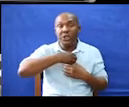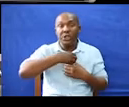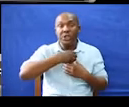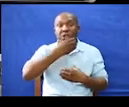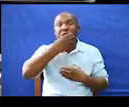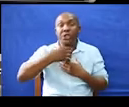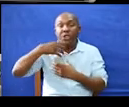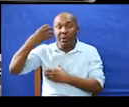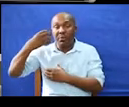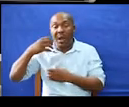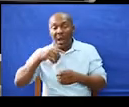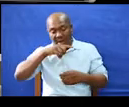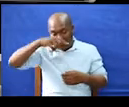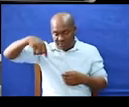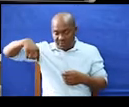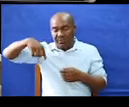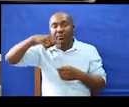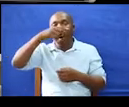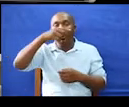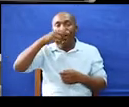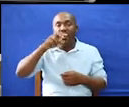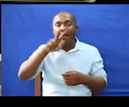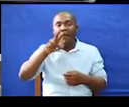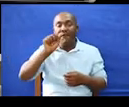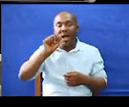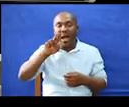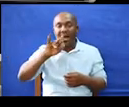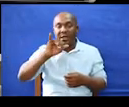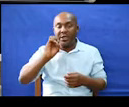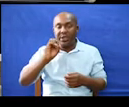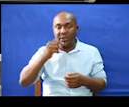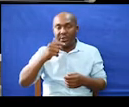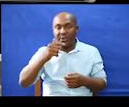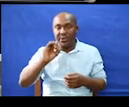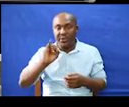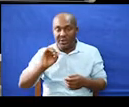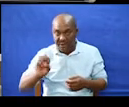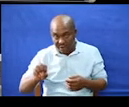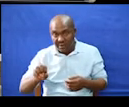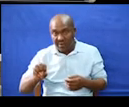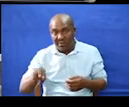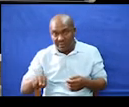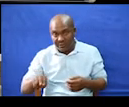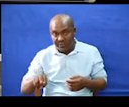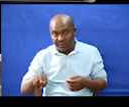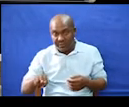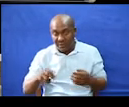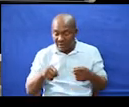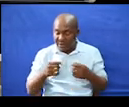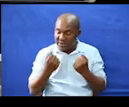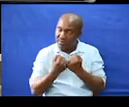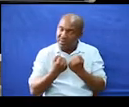variation. Now, the presence of variation in a given population makes those